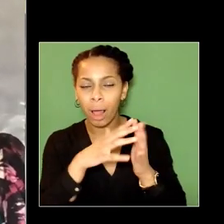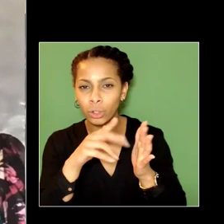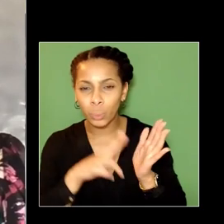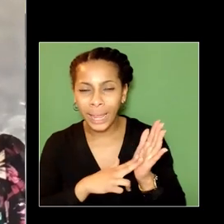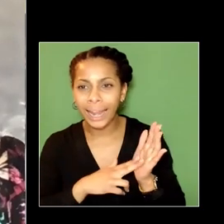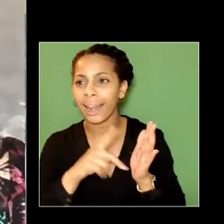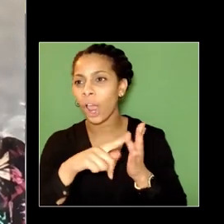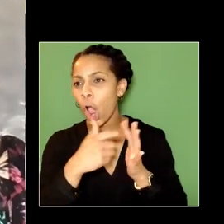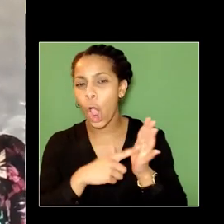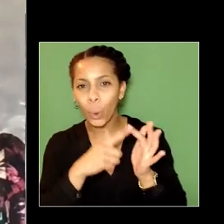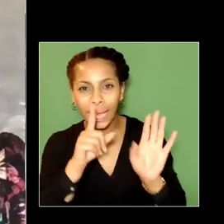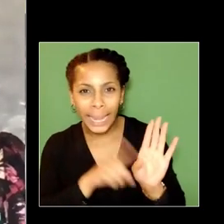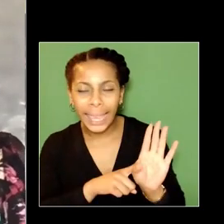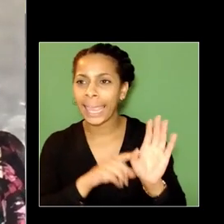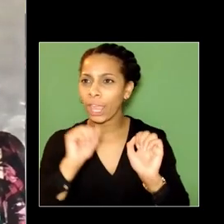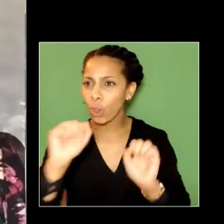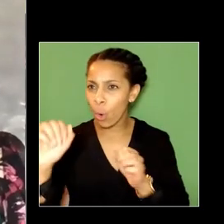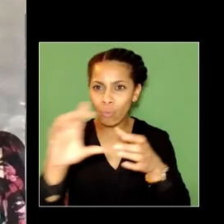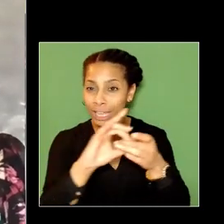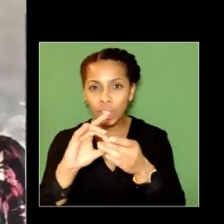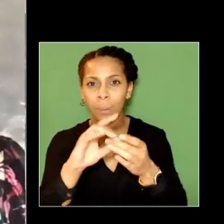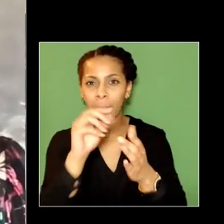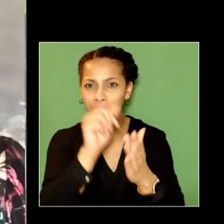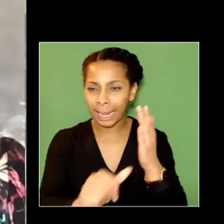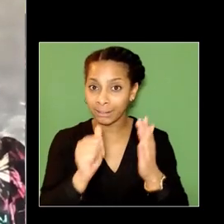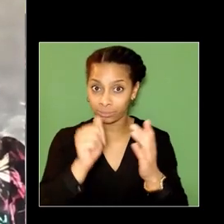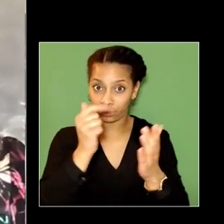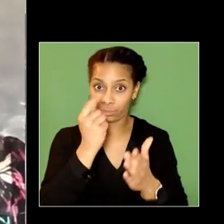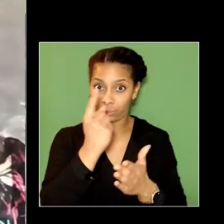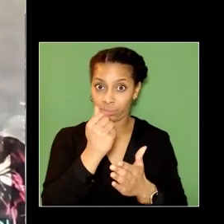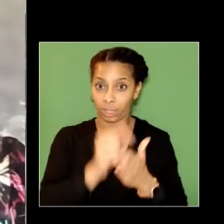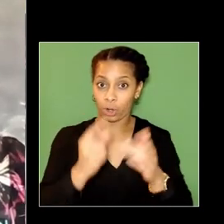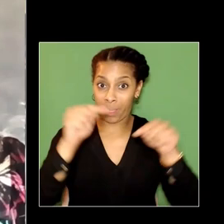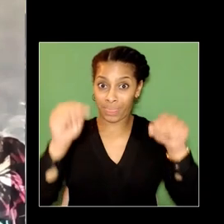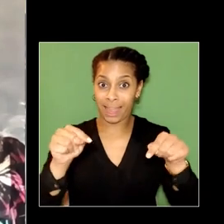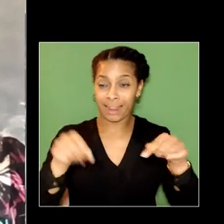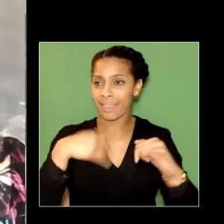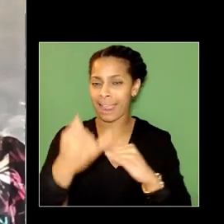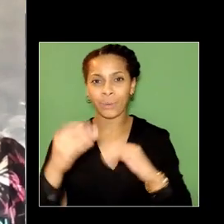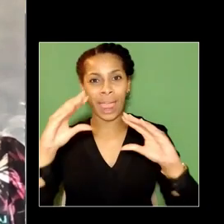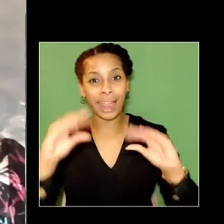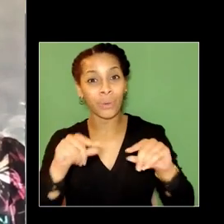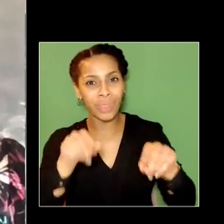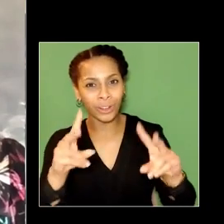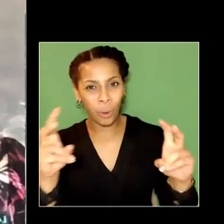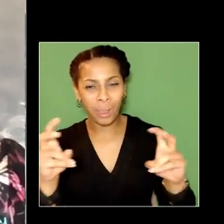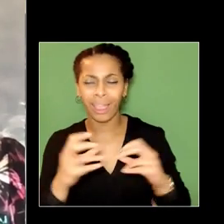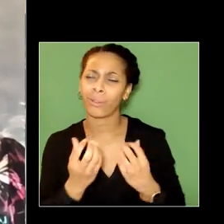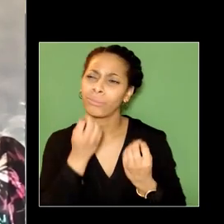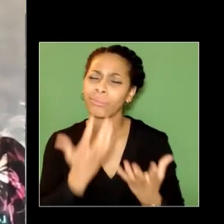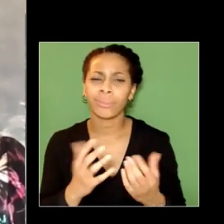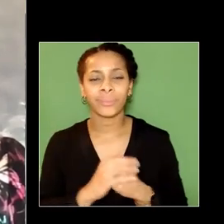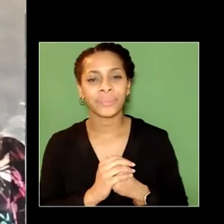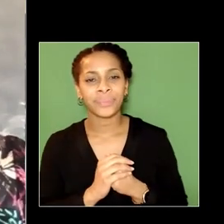round to that at the end. So it's all come together beautifully. So I just wanted to finish with a very few